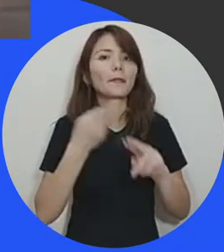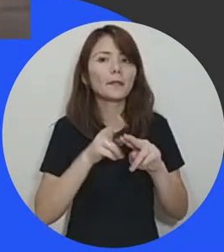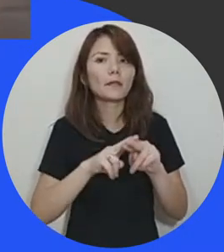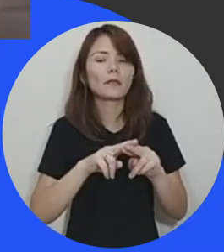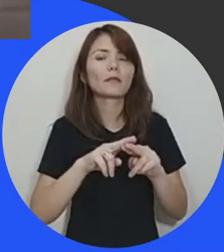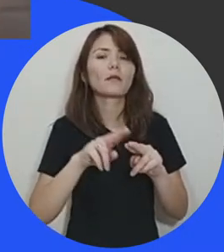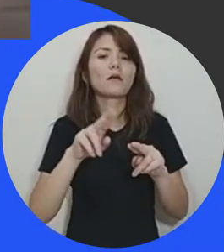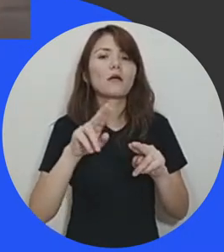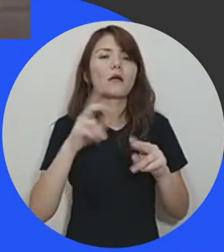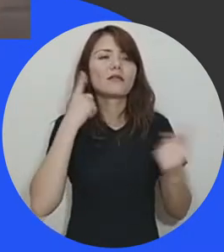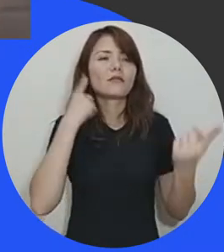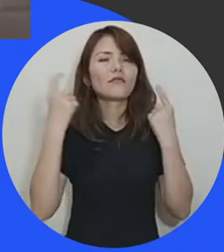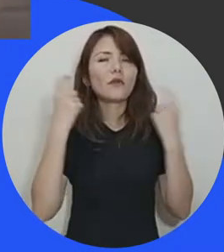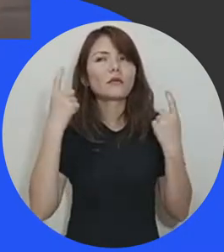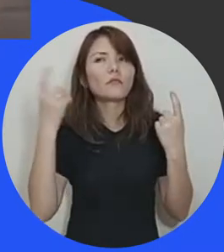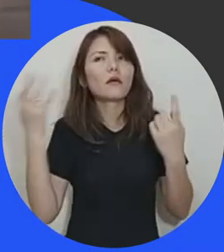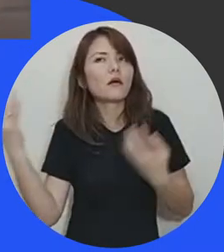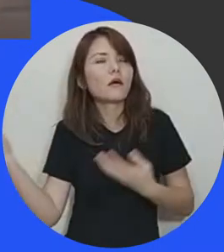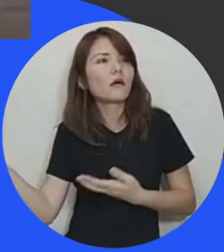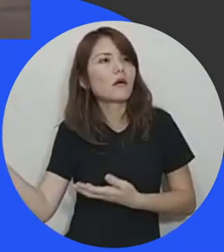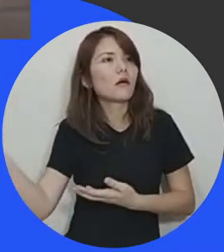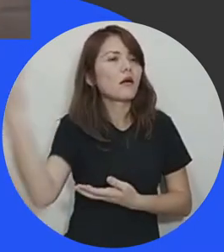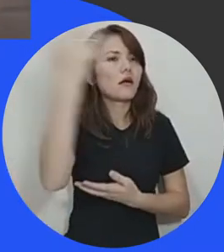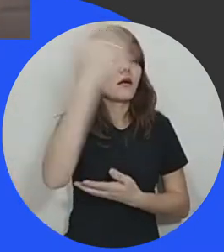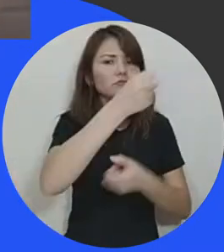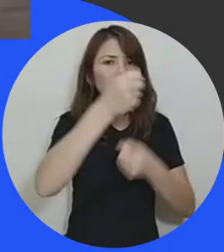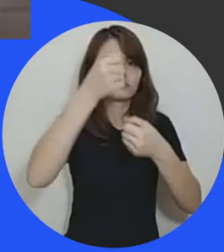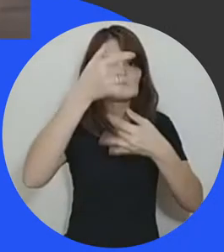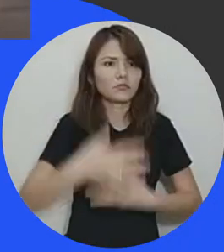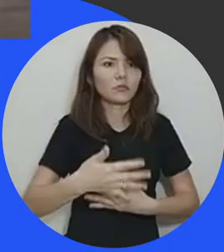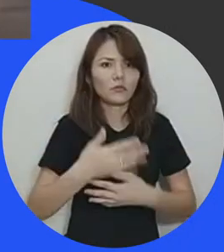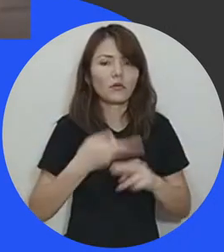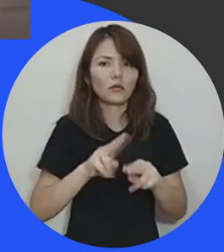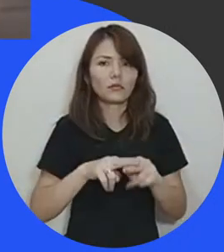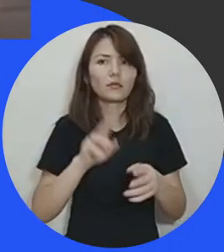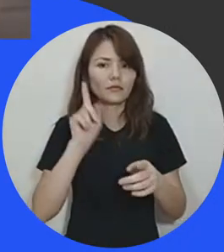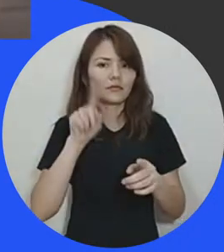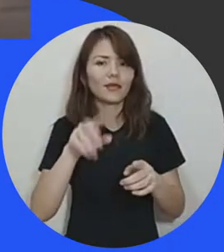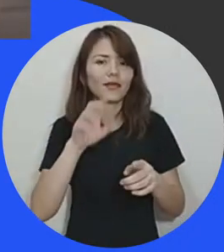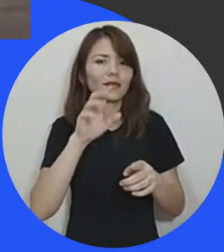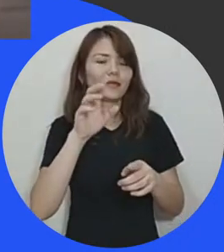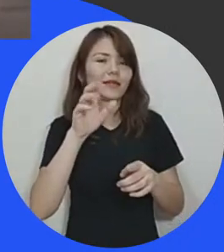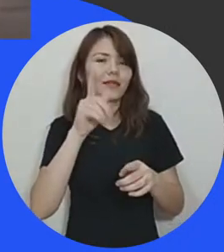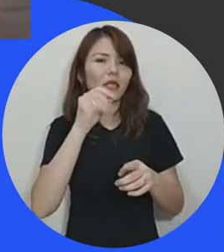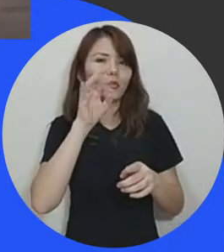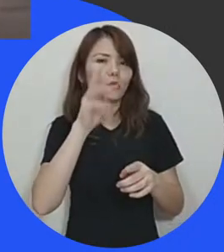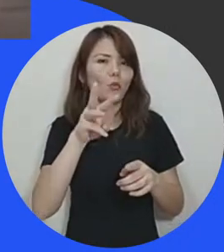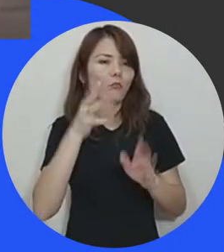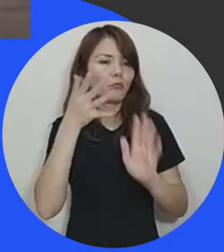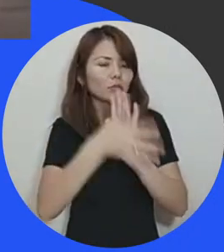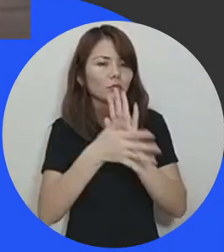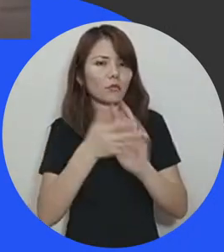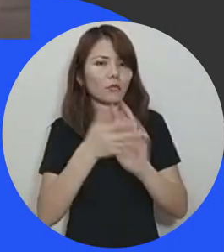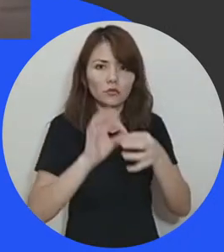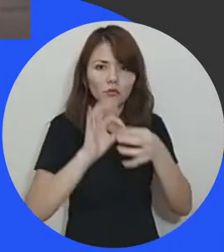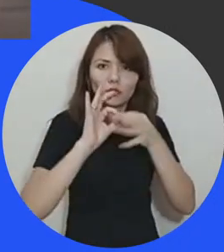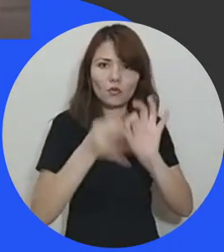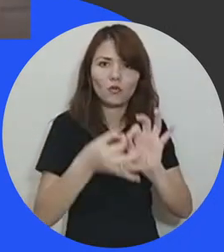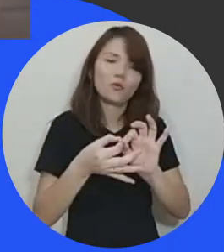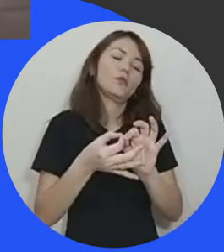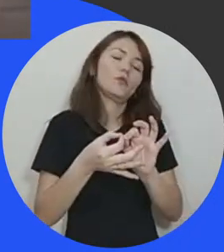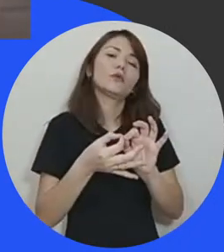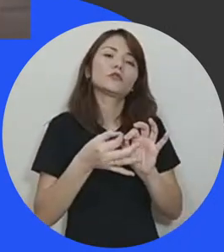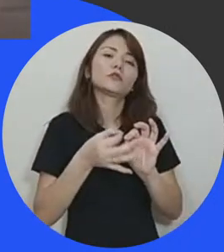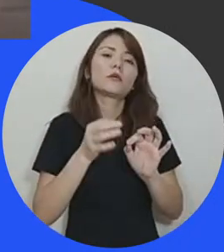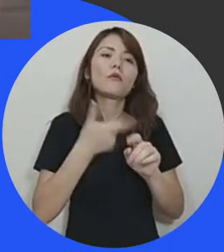this. So the genome sequence data is difficult to sort of generate. There's a lot of effort and a lot of people required to do